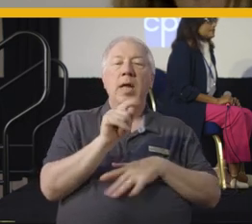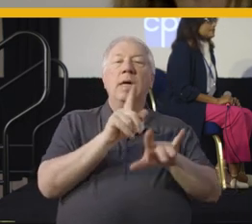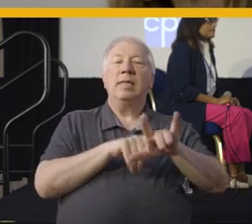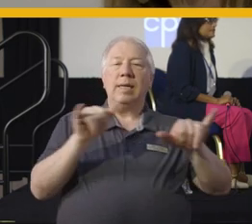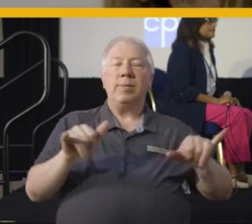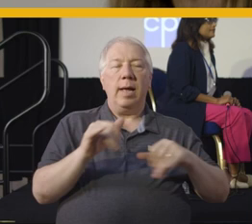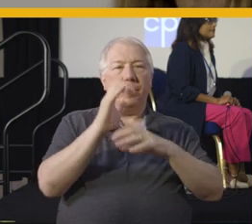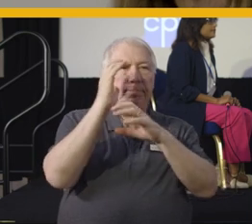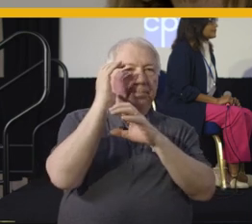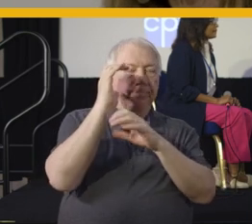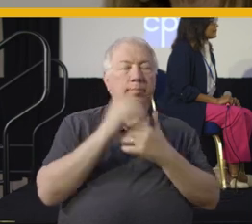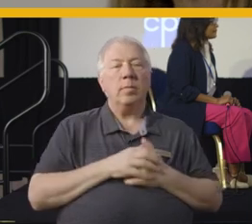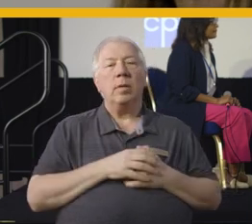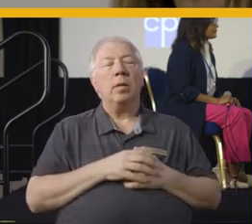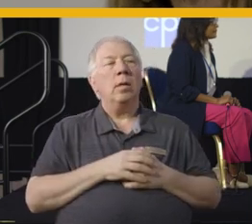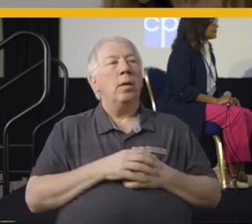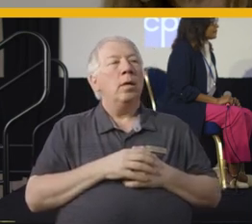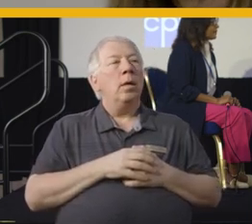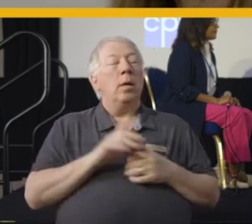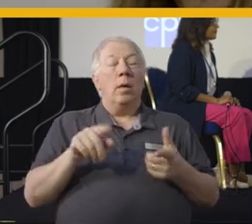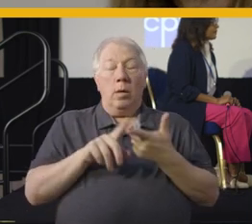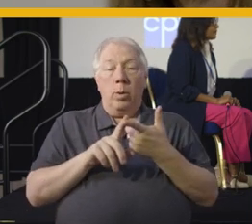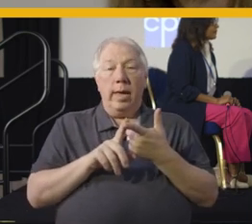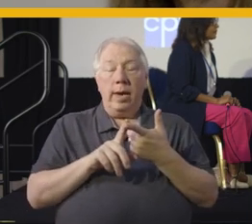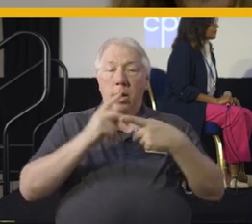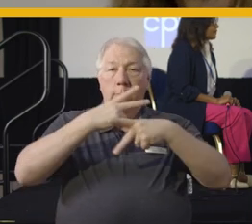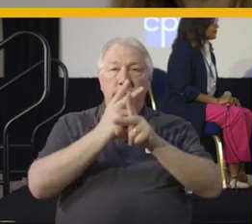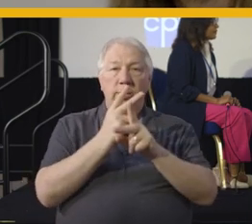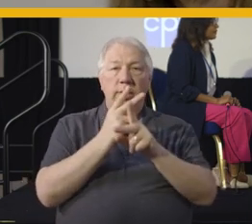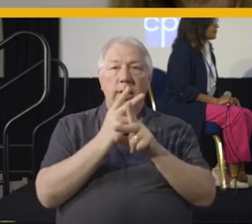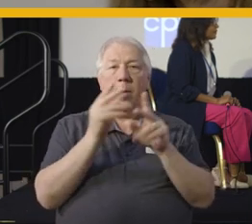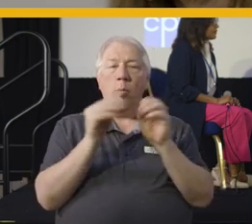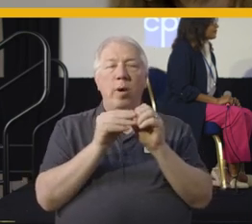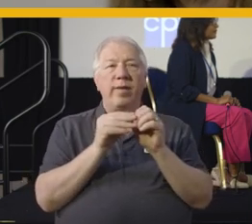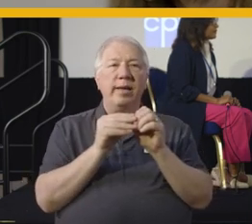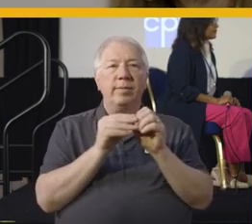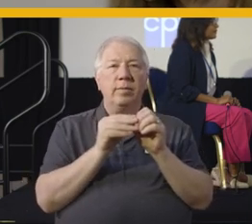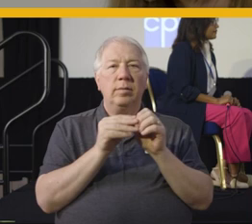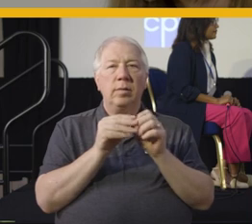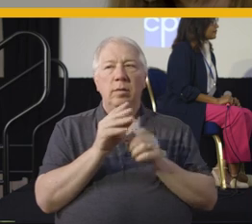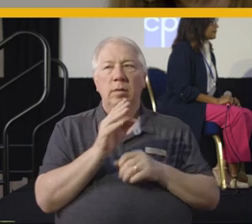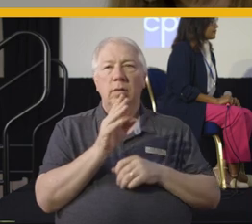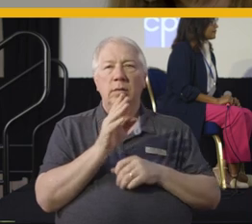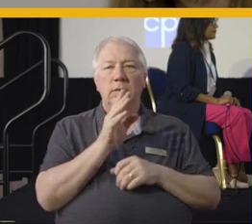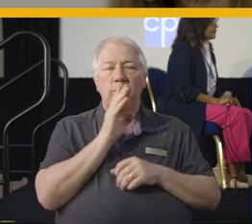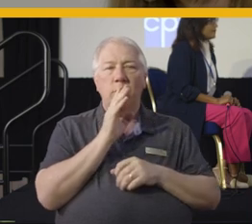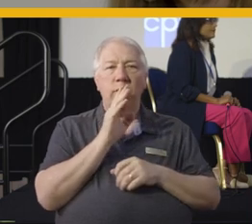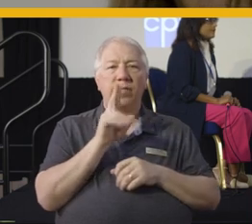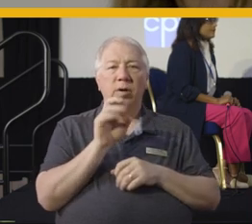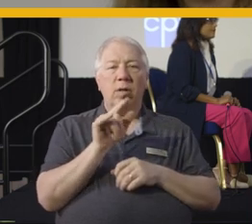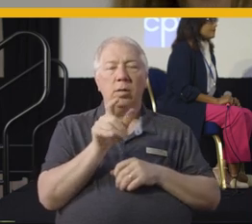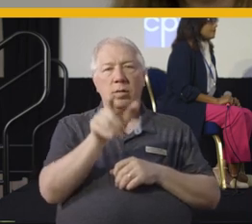alongside the other materials. When it comes to producing kind of more bespoke vertical videos versus doing lifts, we do